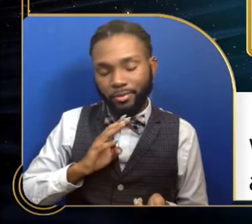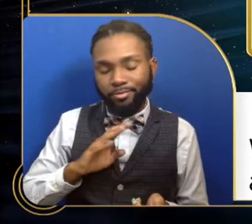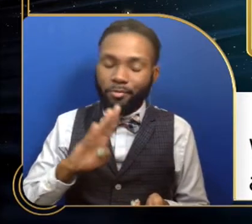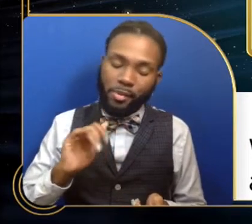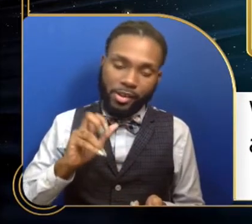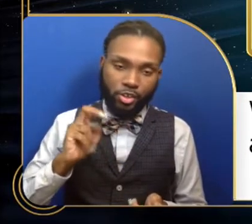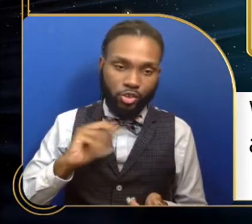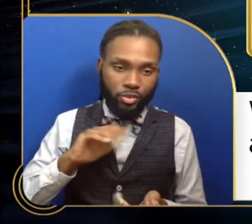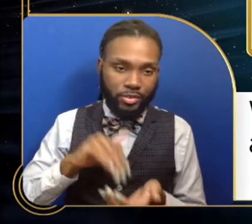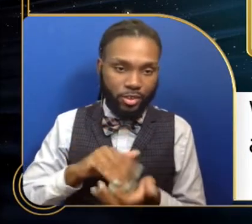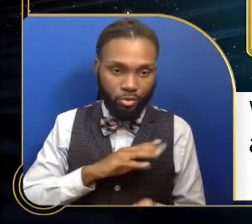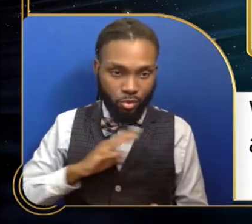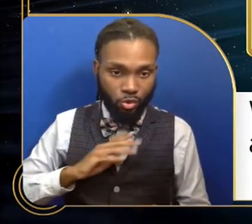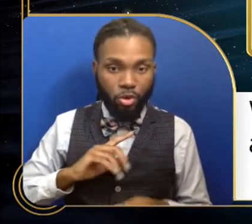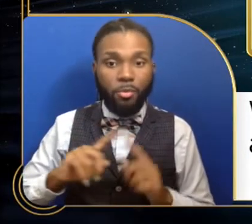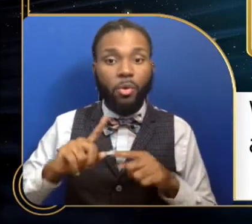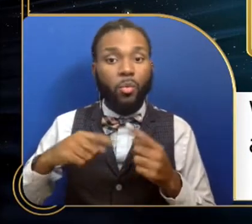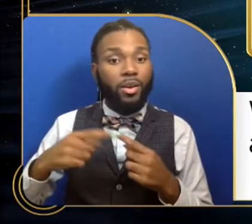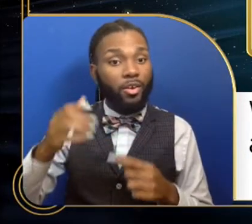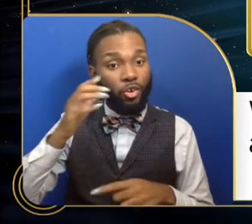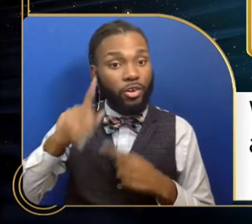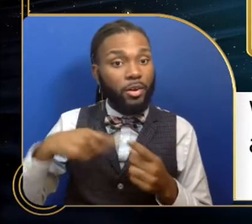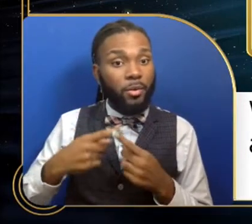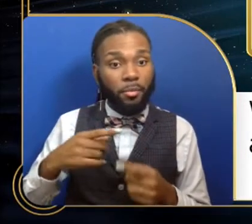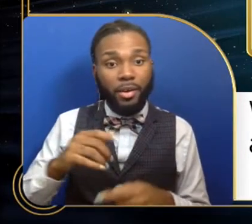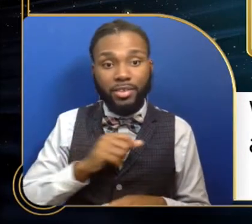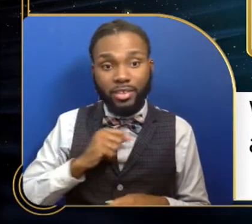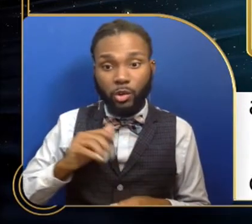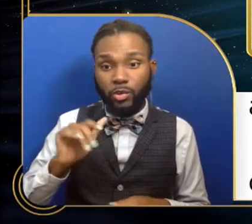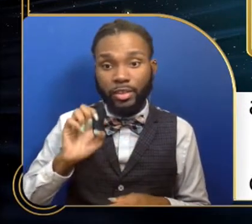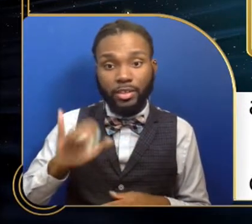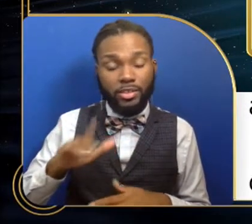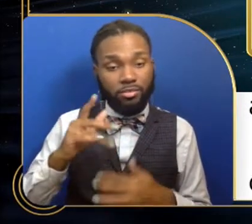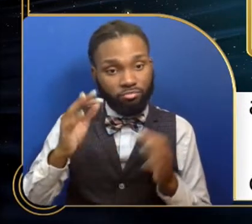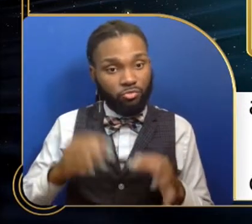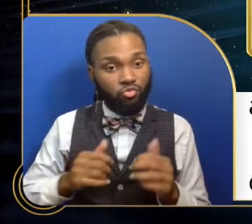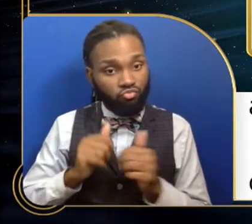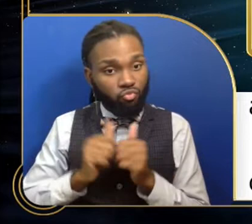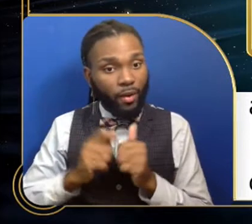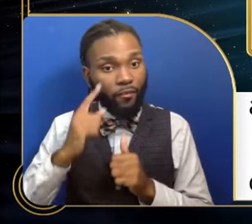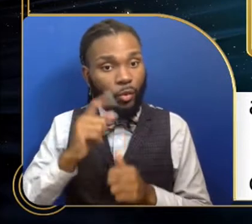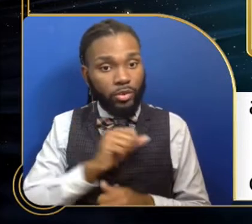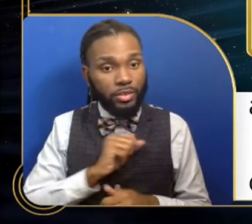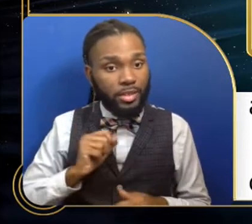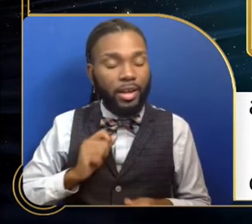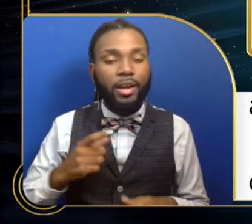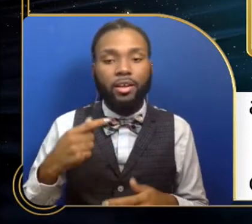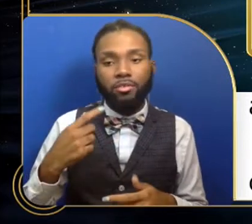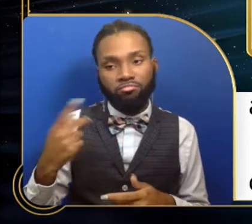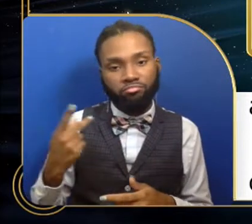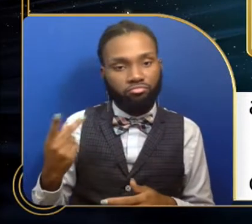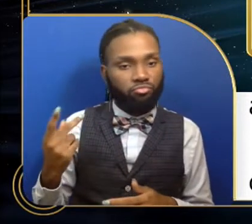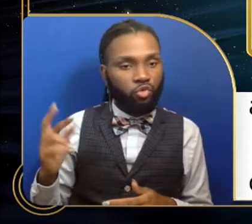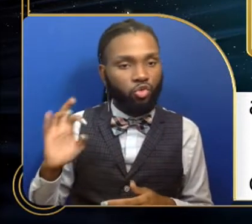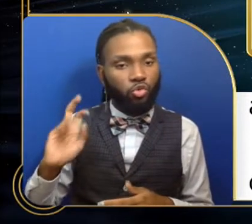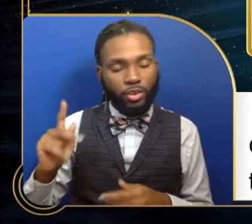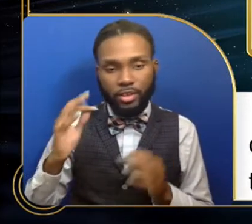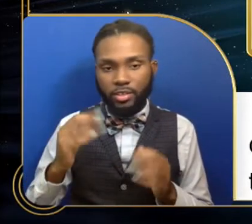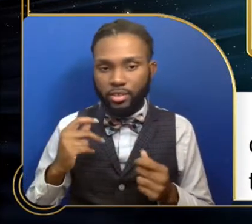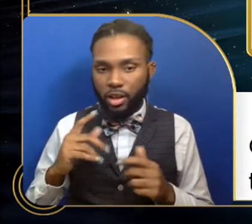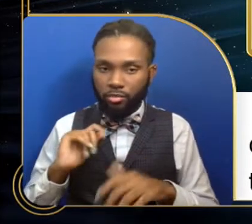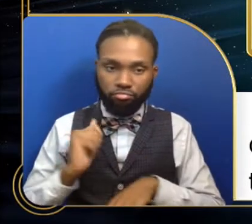Senator Casey's decision to run for the Senate, Rick and I decided to give a fundraiser for him at our